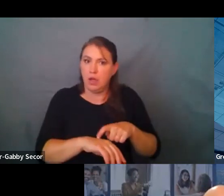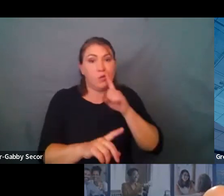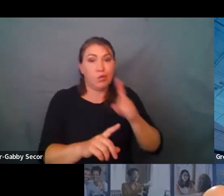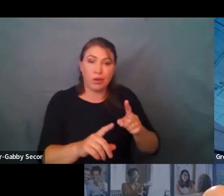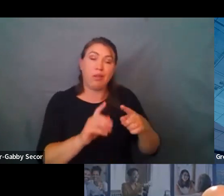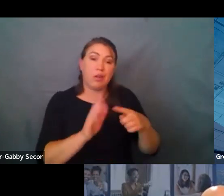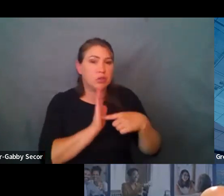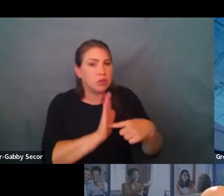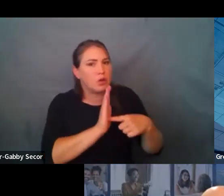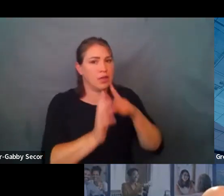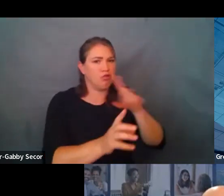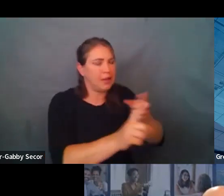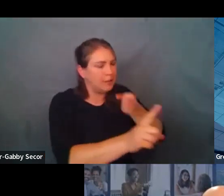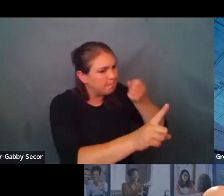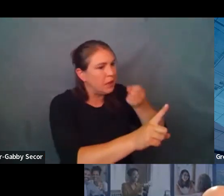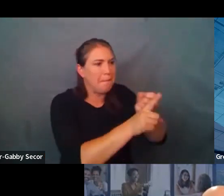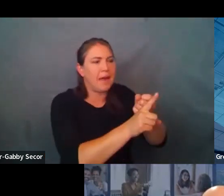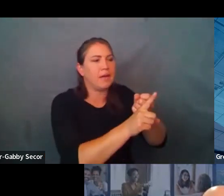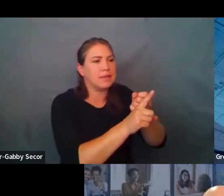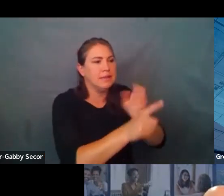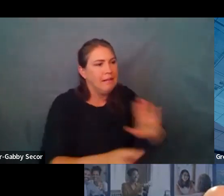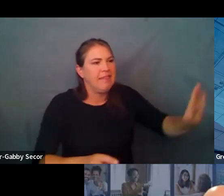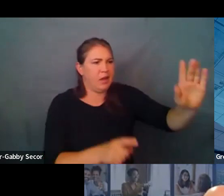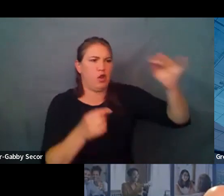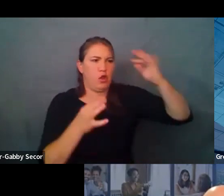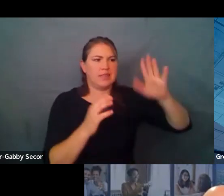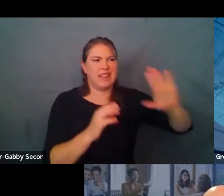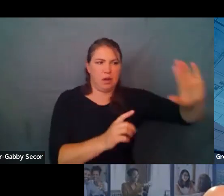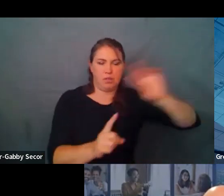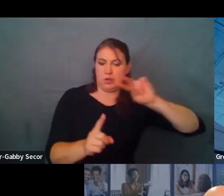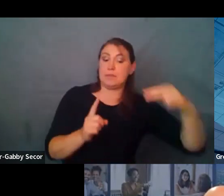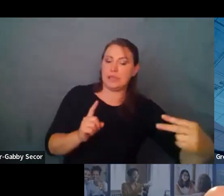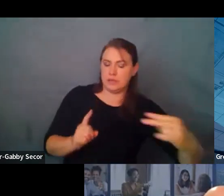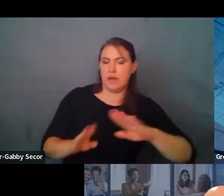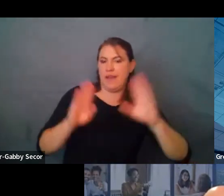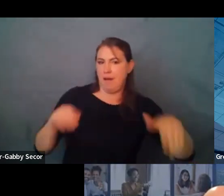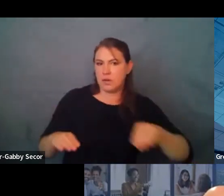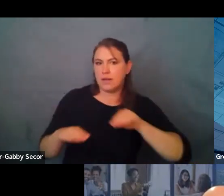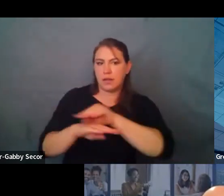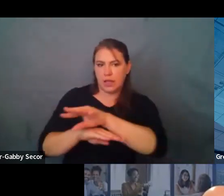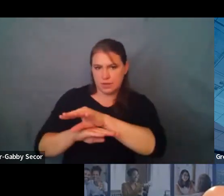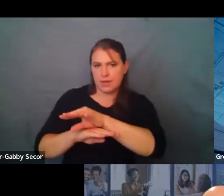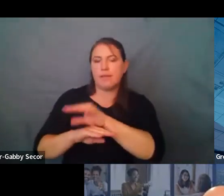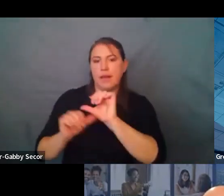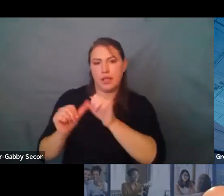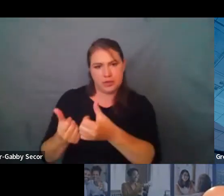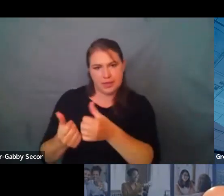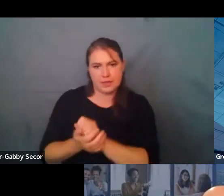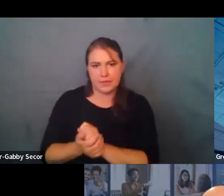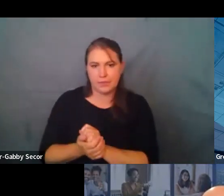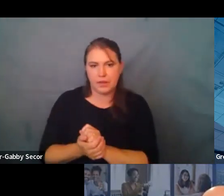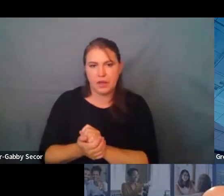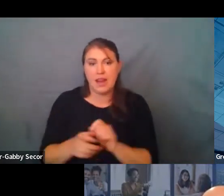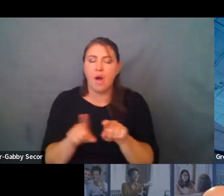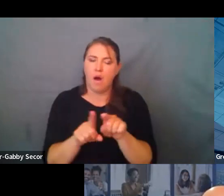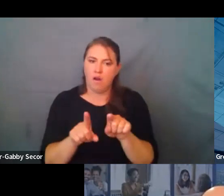does resonate, and it really does work. I'd also point out that, so I didn't quite get clear from the end, there are some state HFAs who act as